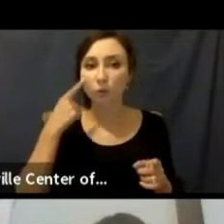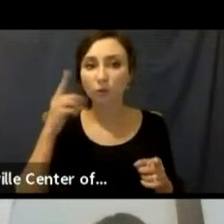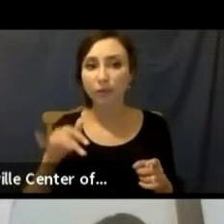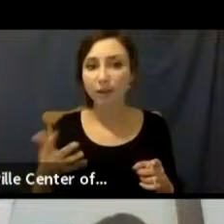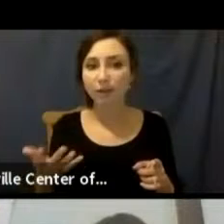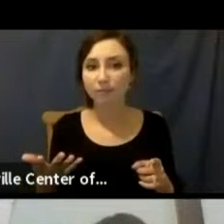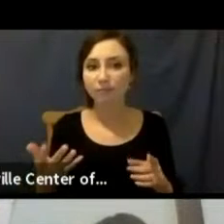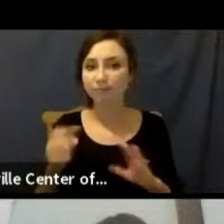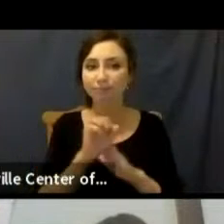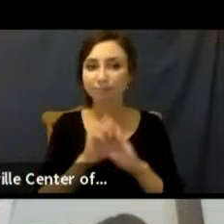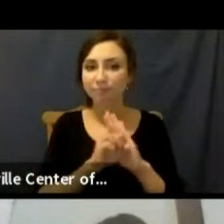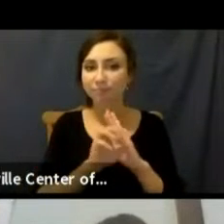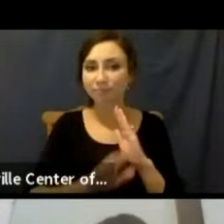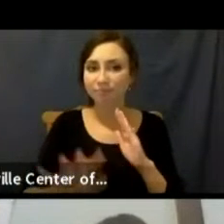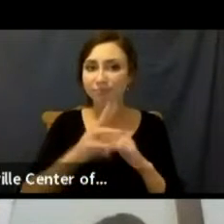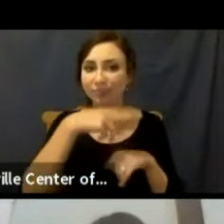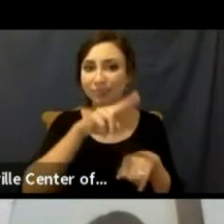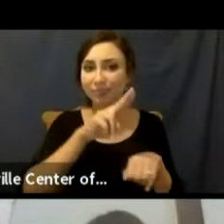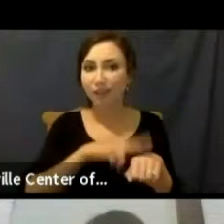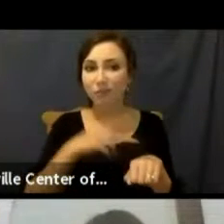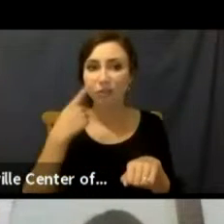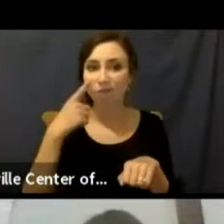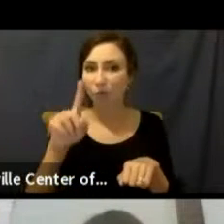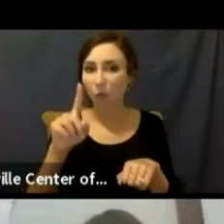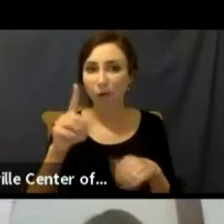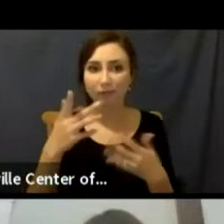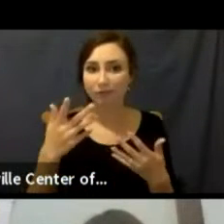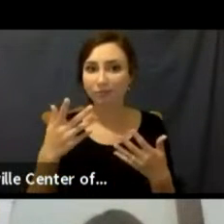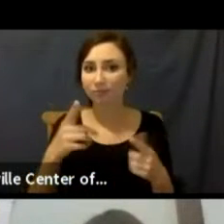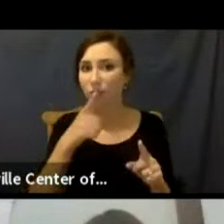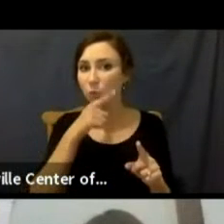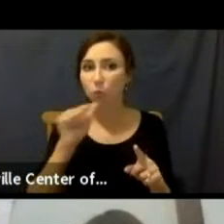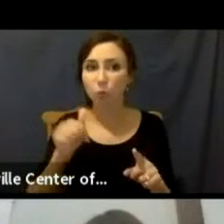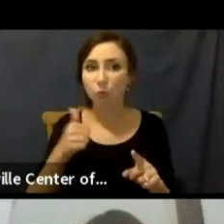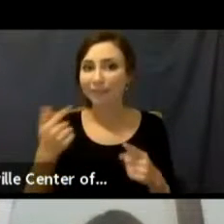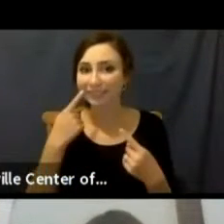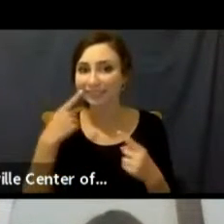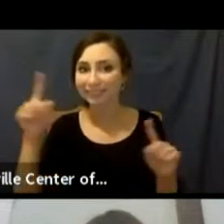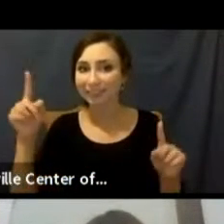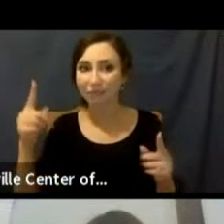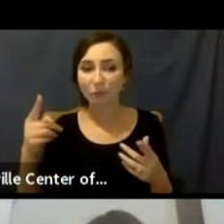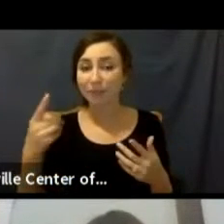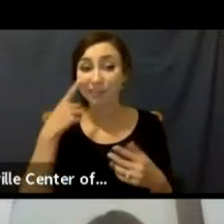on statewide or nationally in terms of precedent? And with the county commission, et